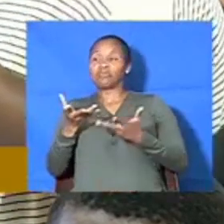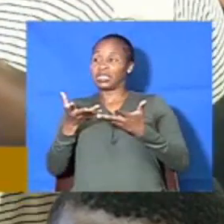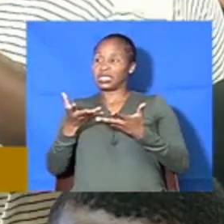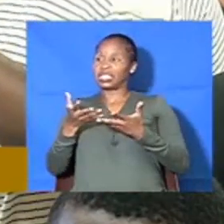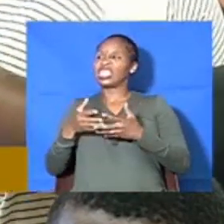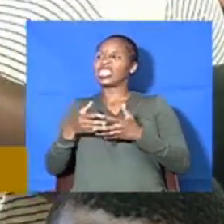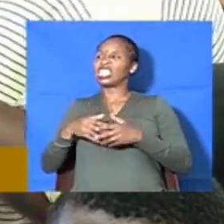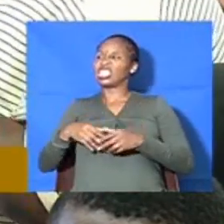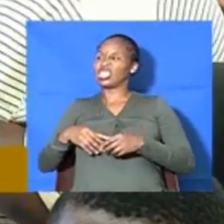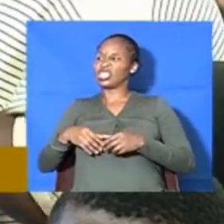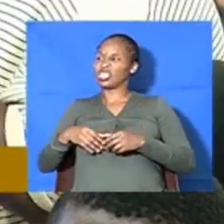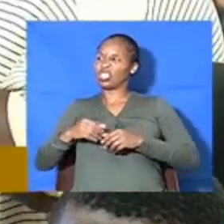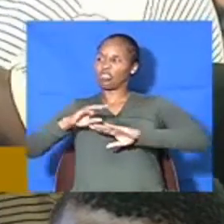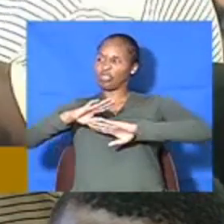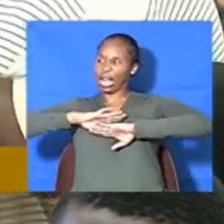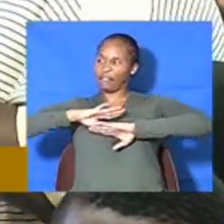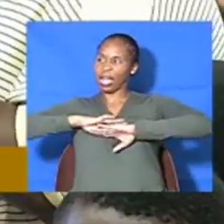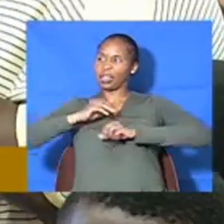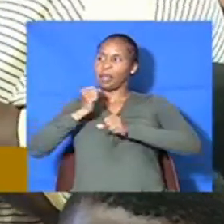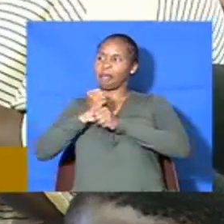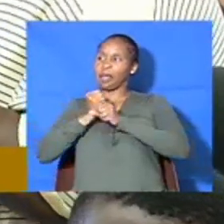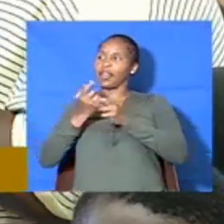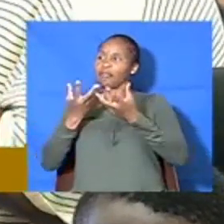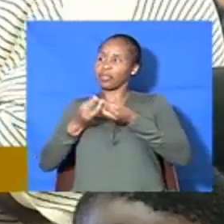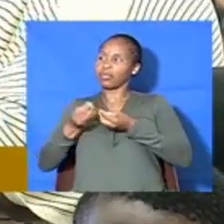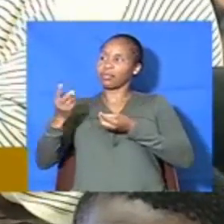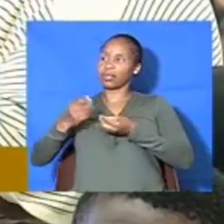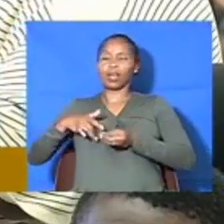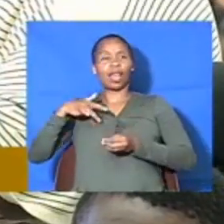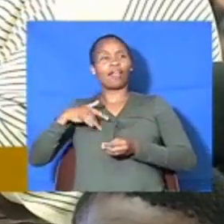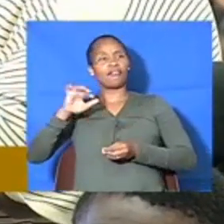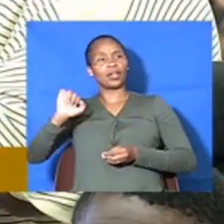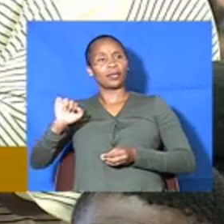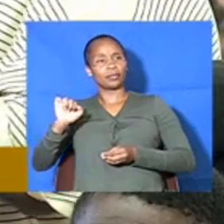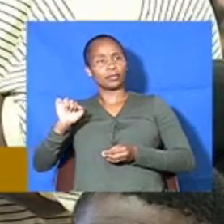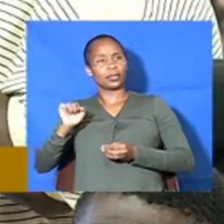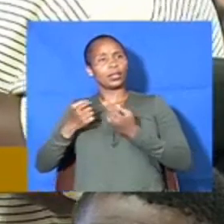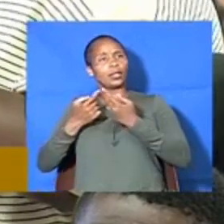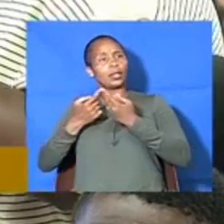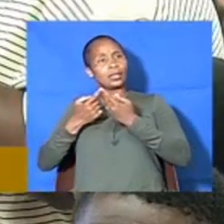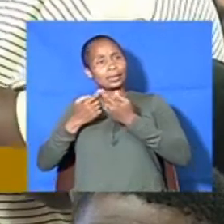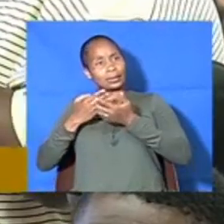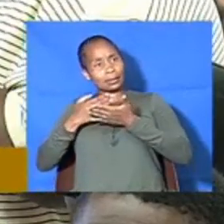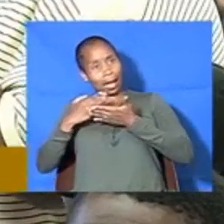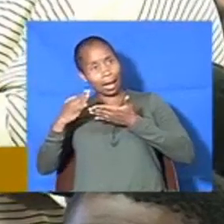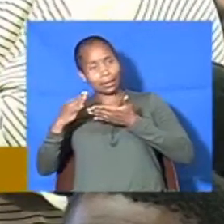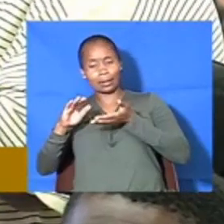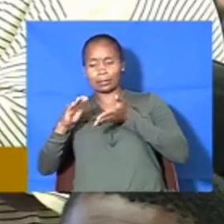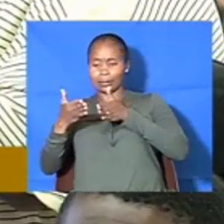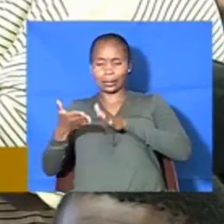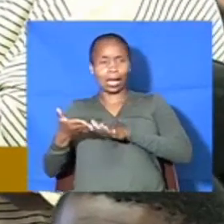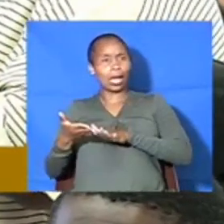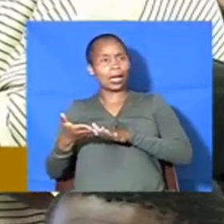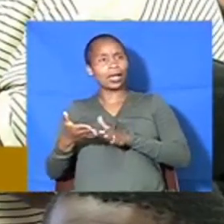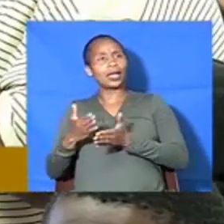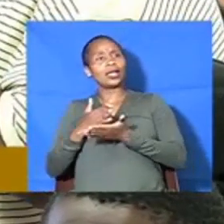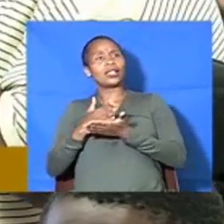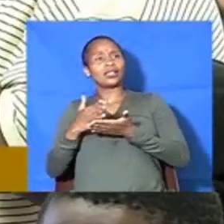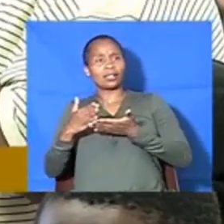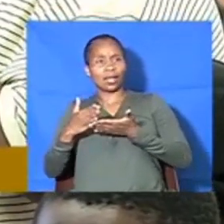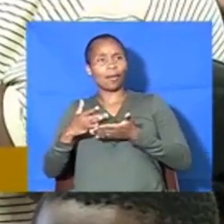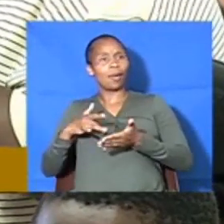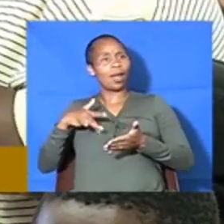We go to clinics, really, there are no medicines there. That is true. There are only